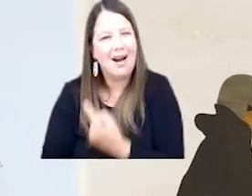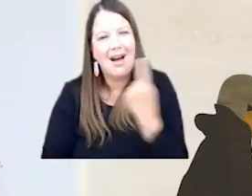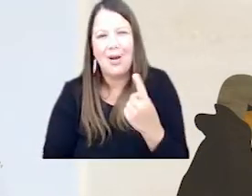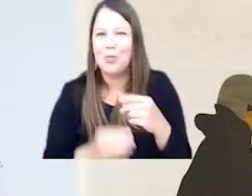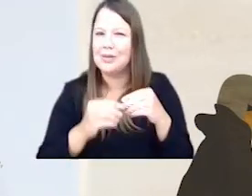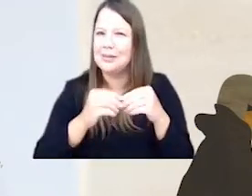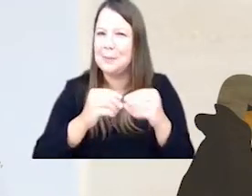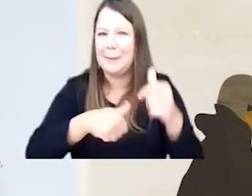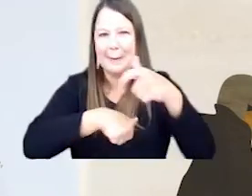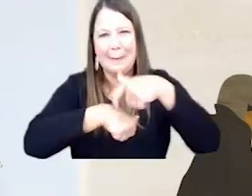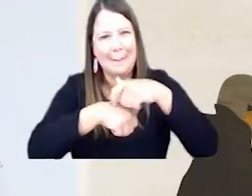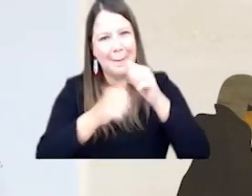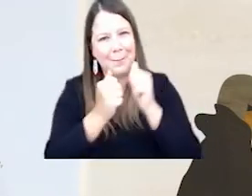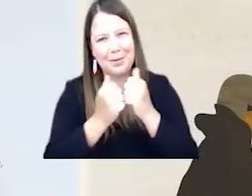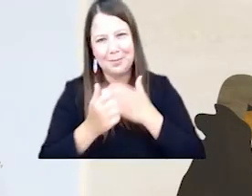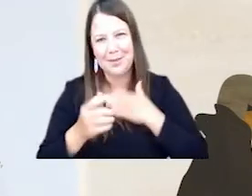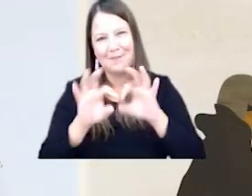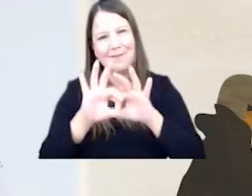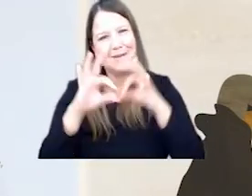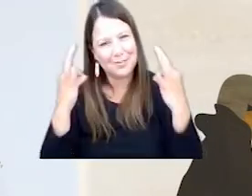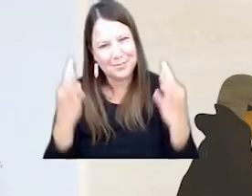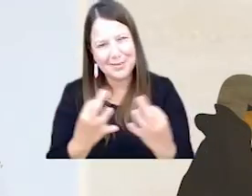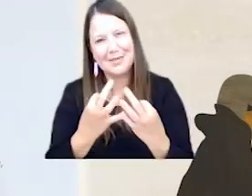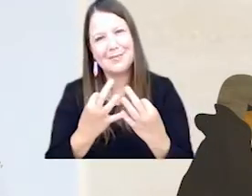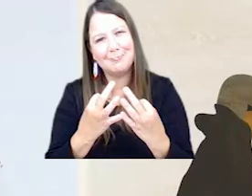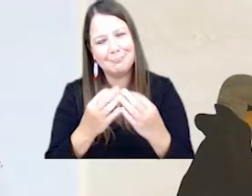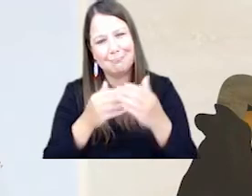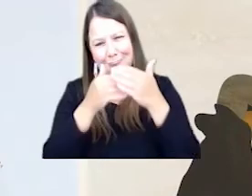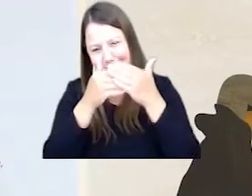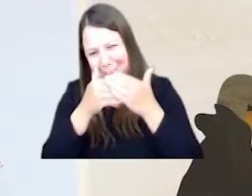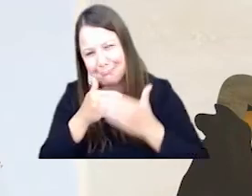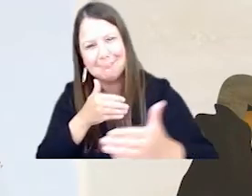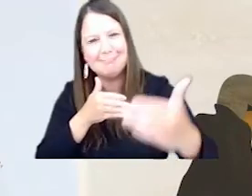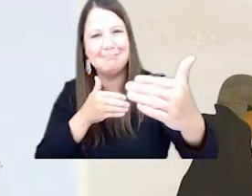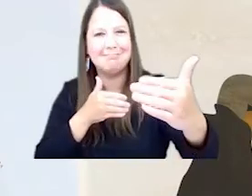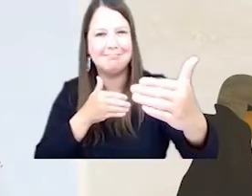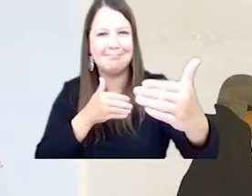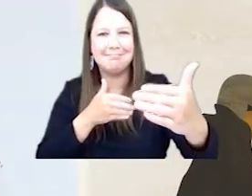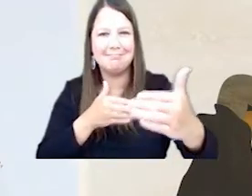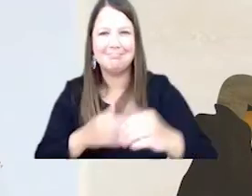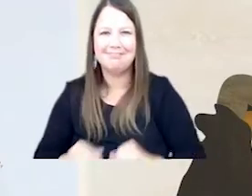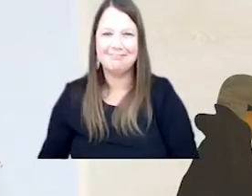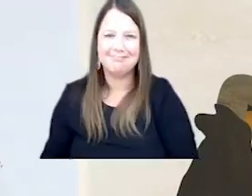am always with my family.